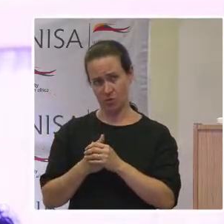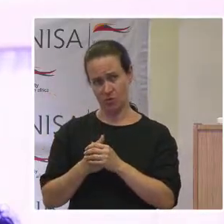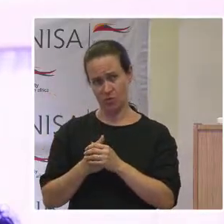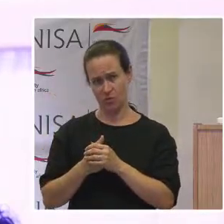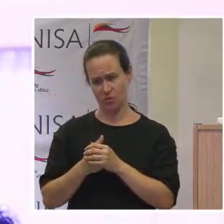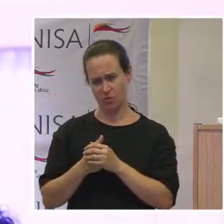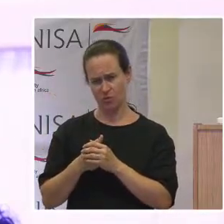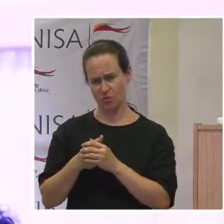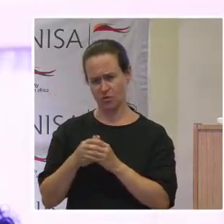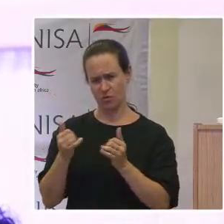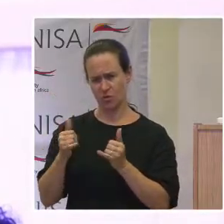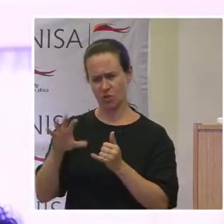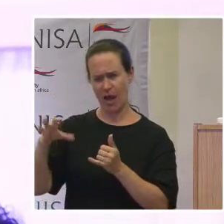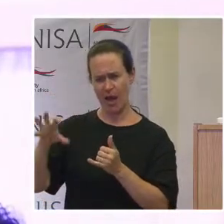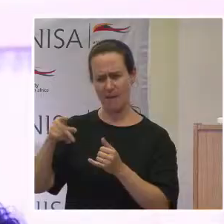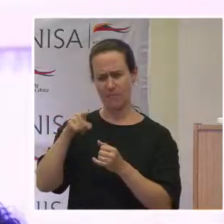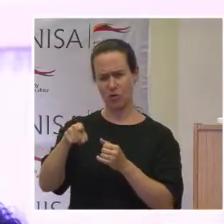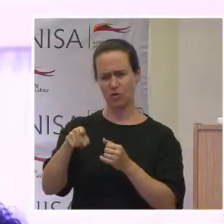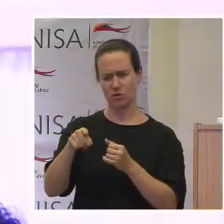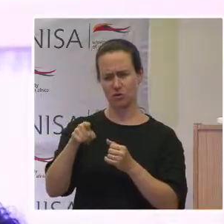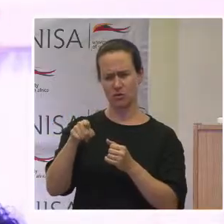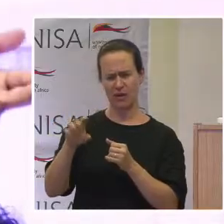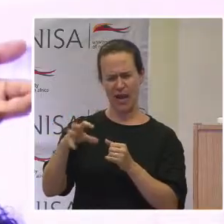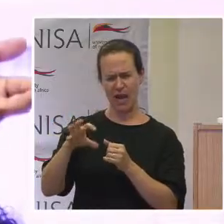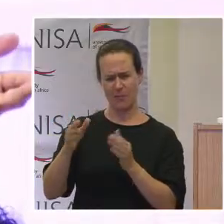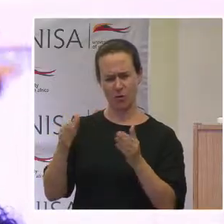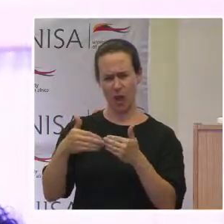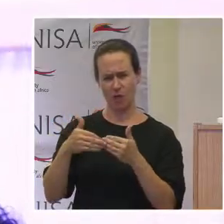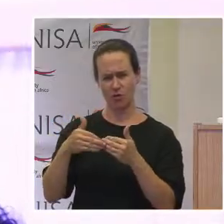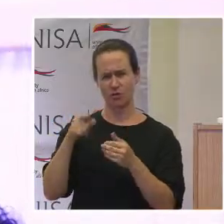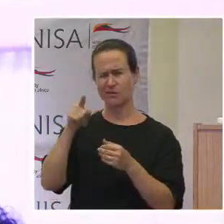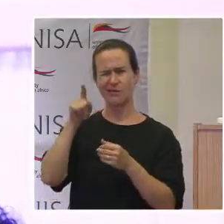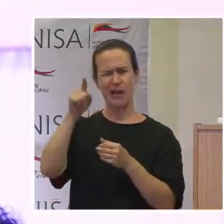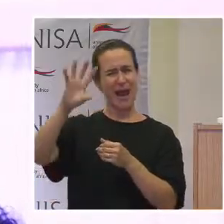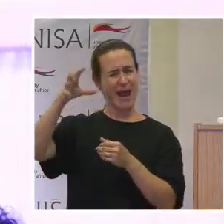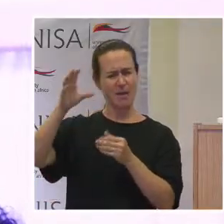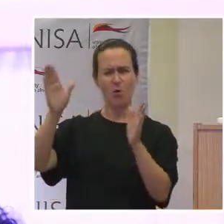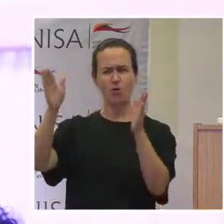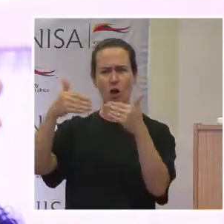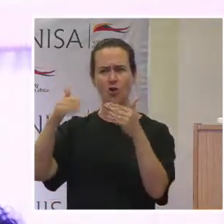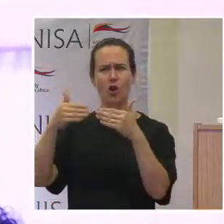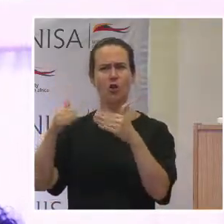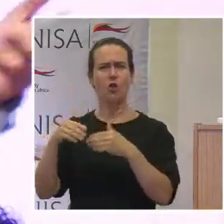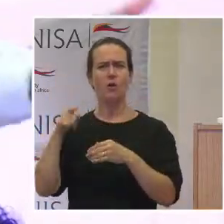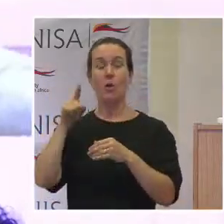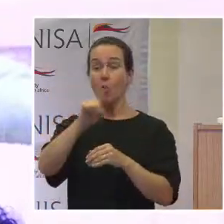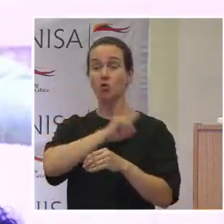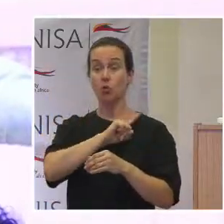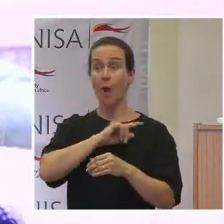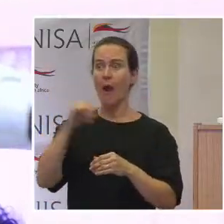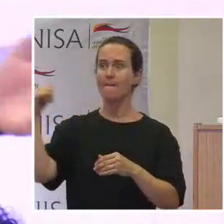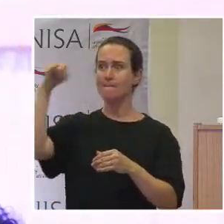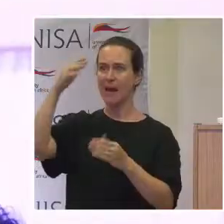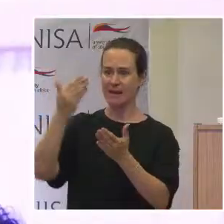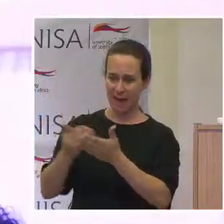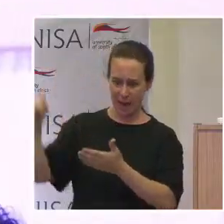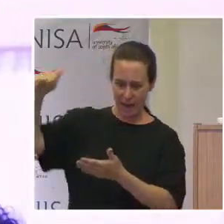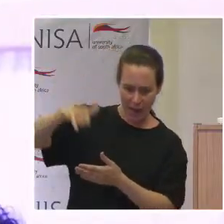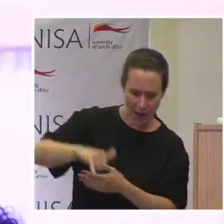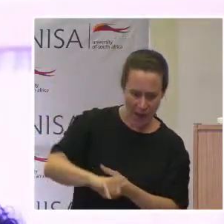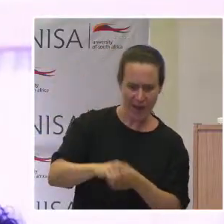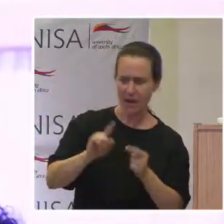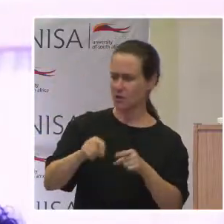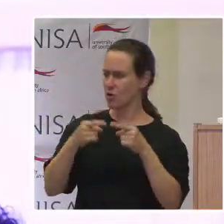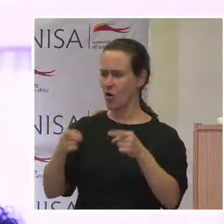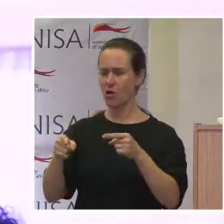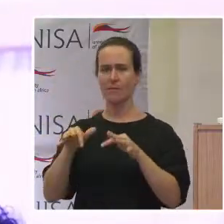was closed. People would be flying to East London and then the plane is about to land, it can't land, it must go back to Joburg, and people are